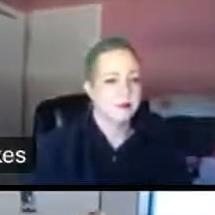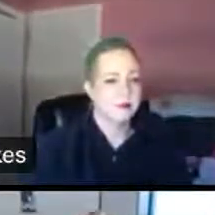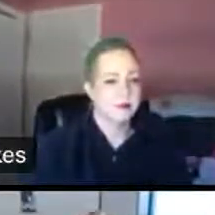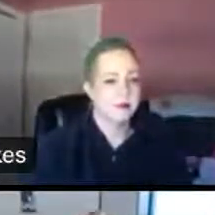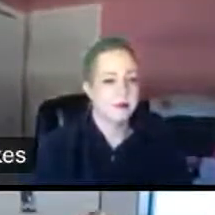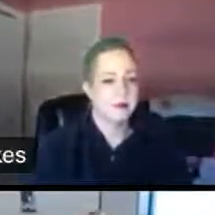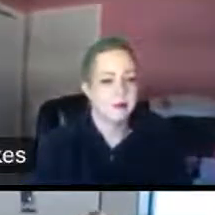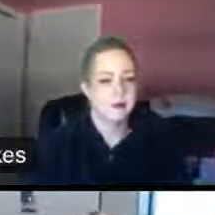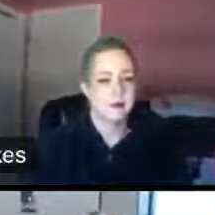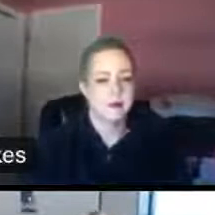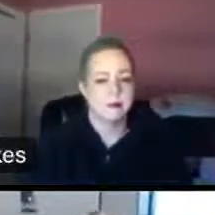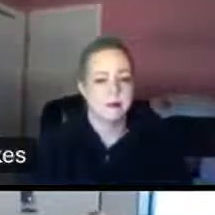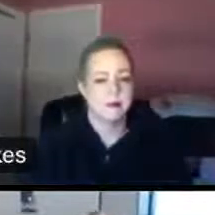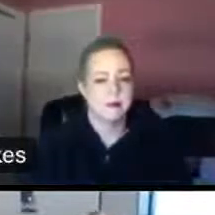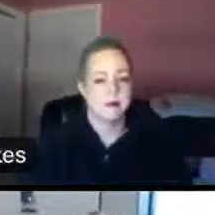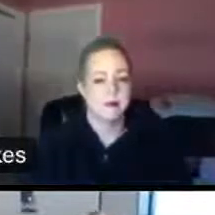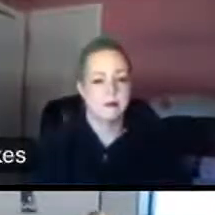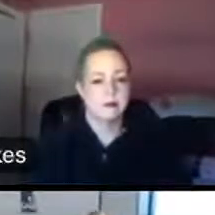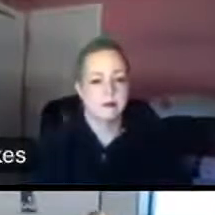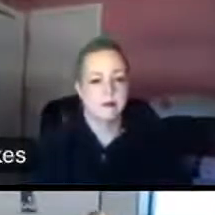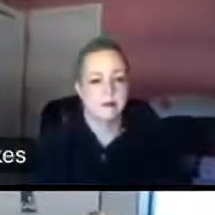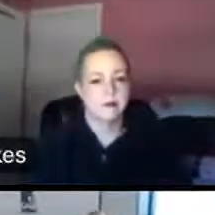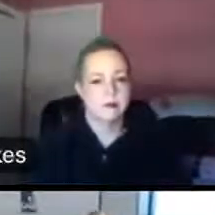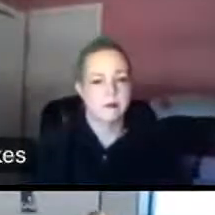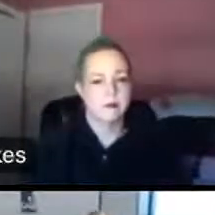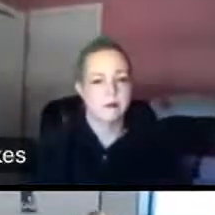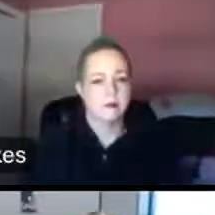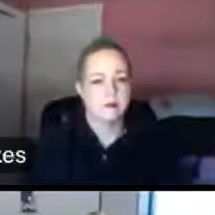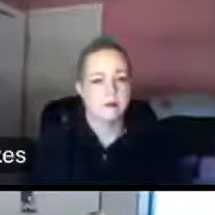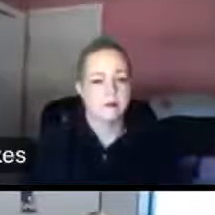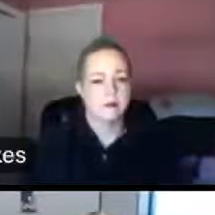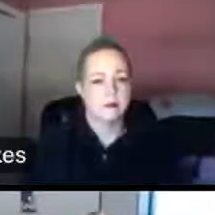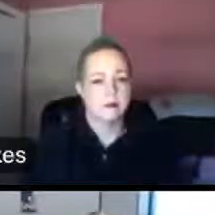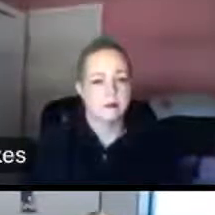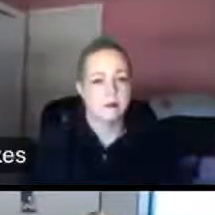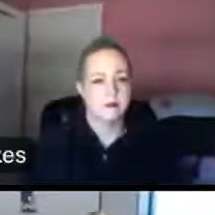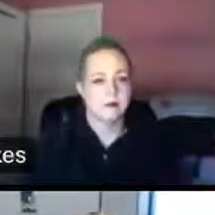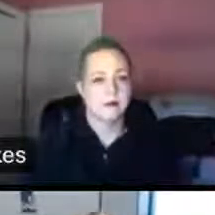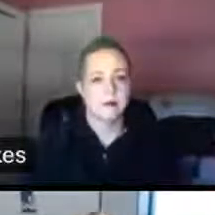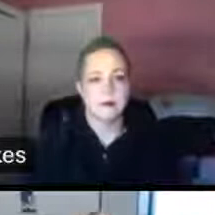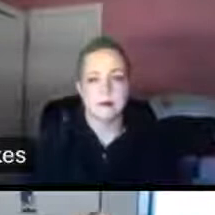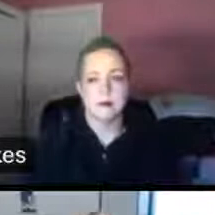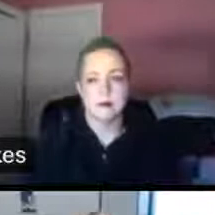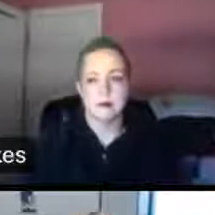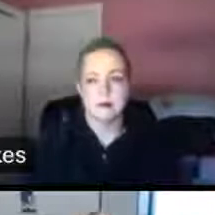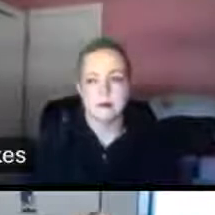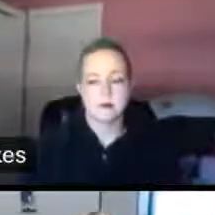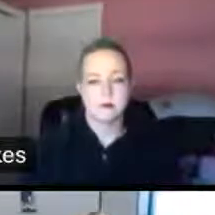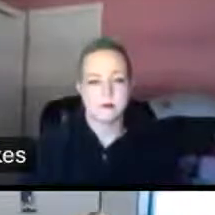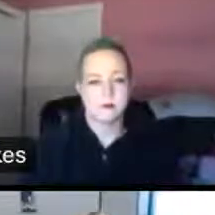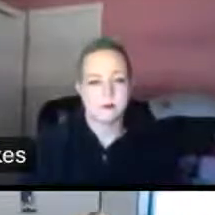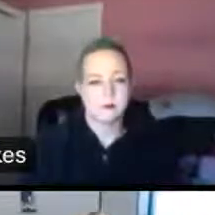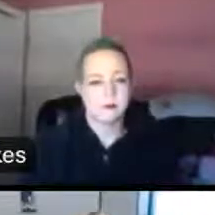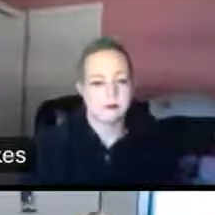because we don't, we hear when transportation vendors speak up on their issues, but we're not in the loop on what's going on there